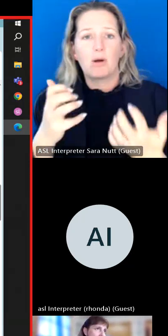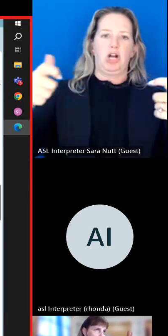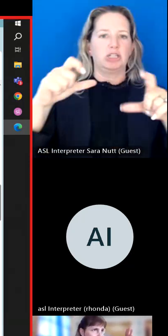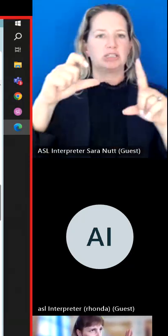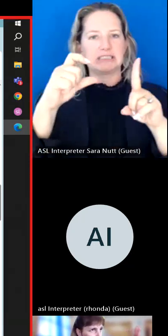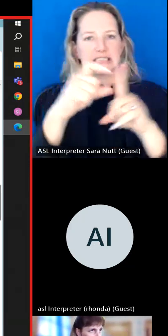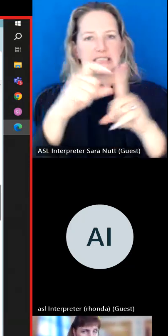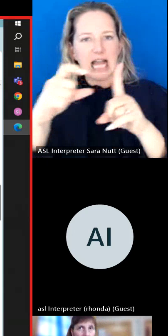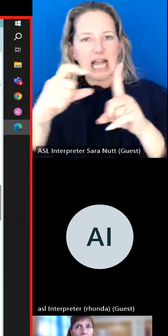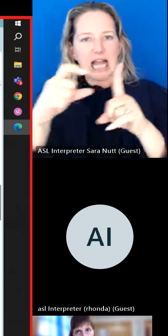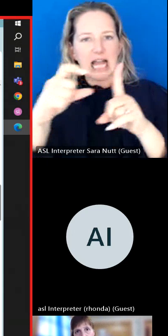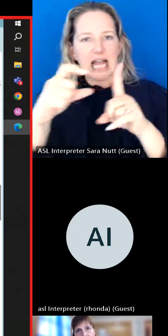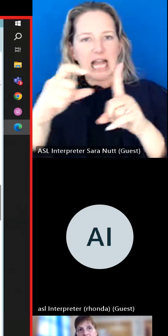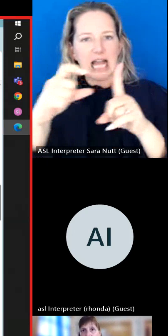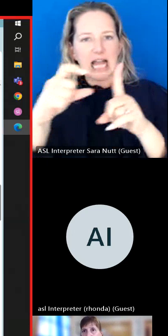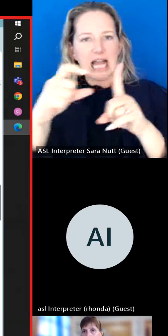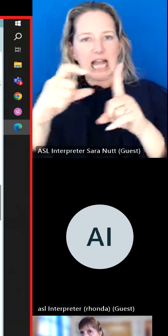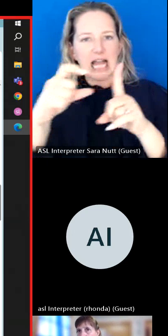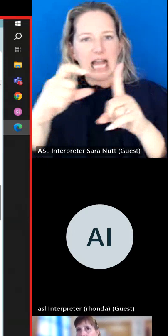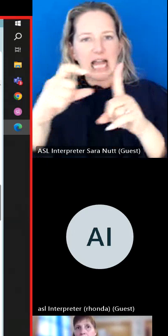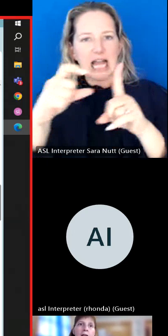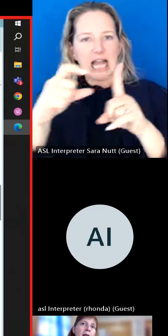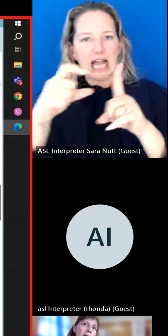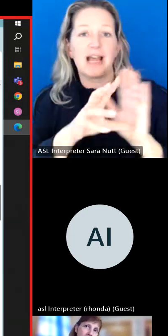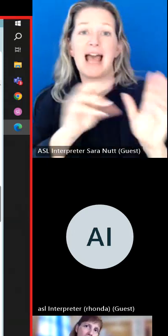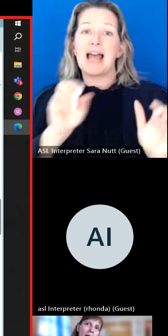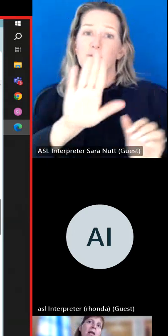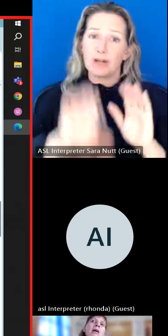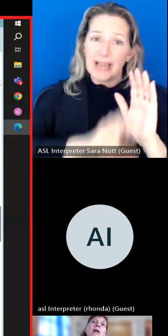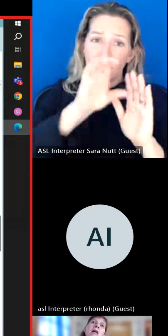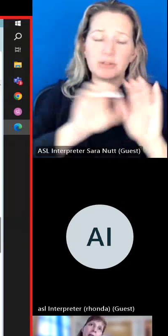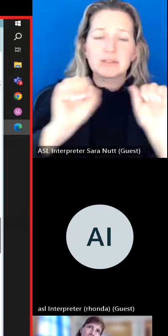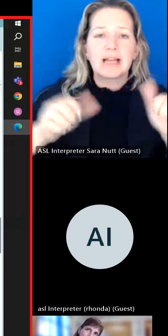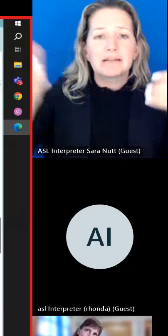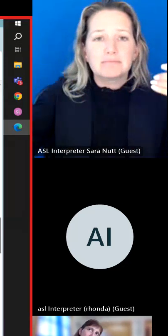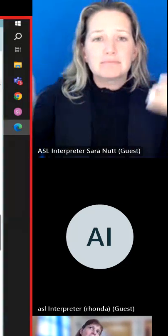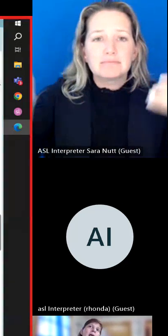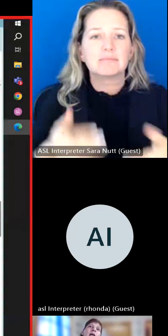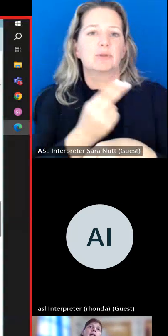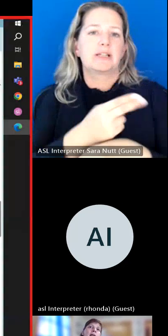characters by either using photos or video clips.